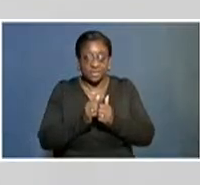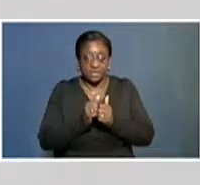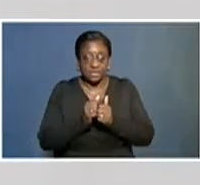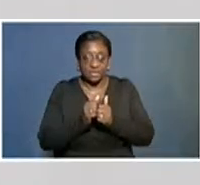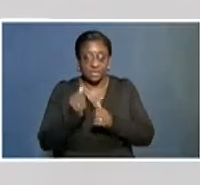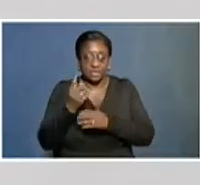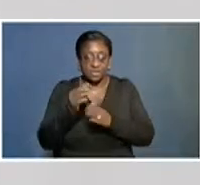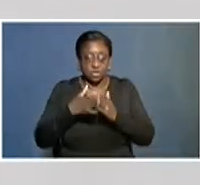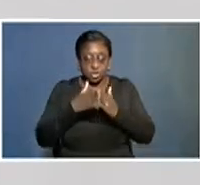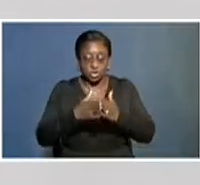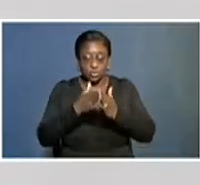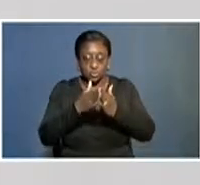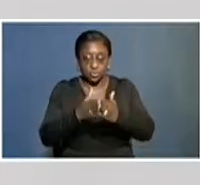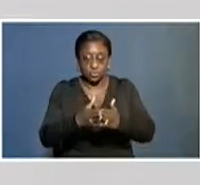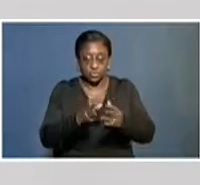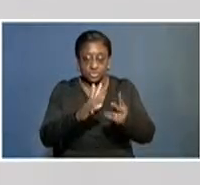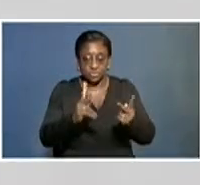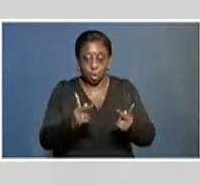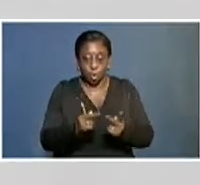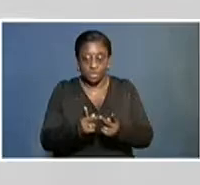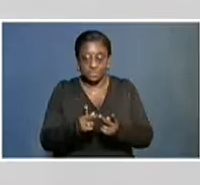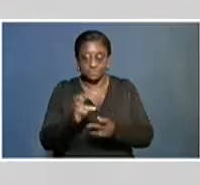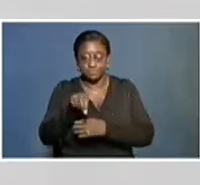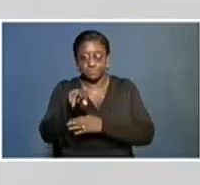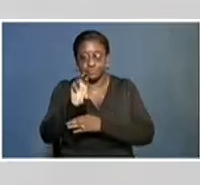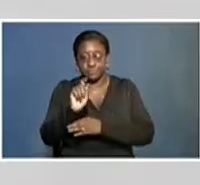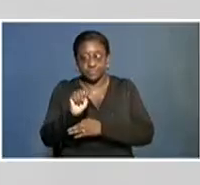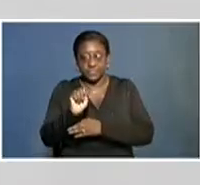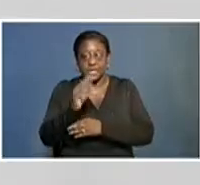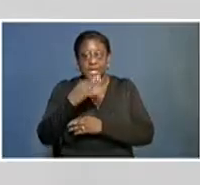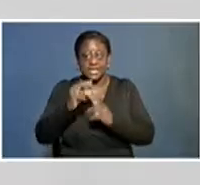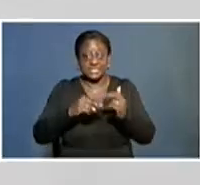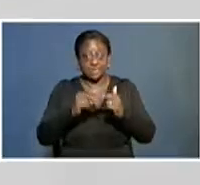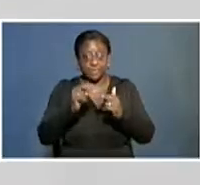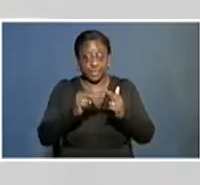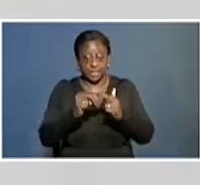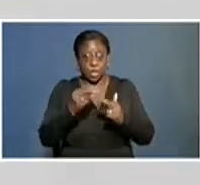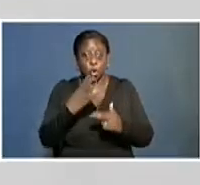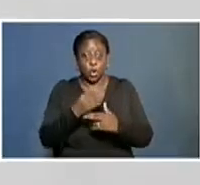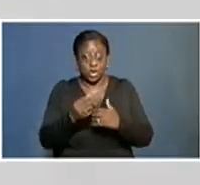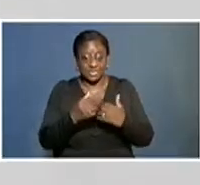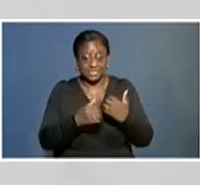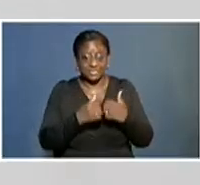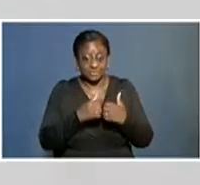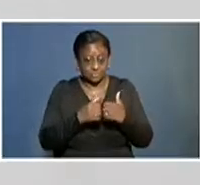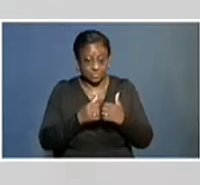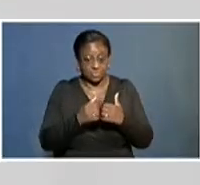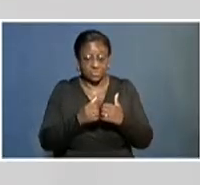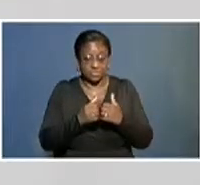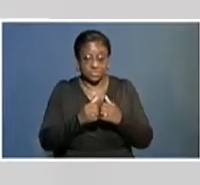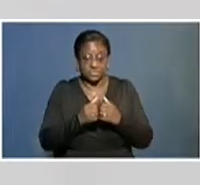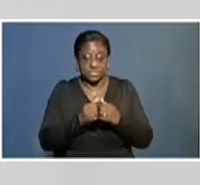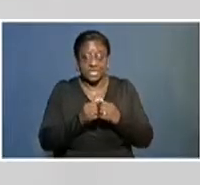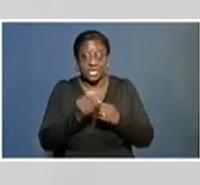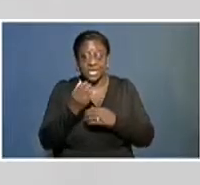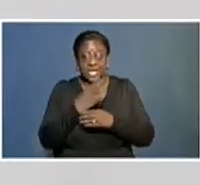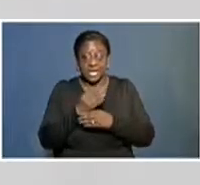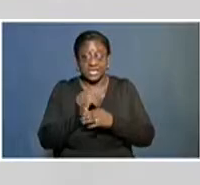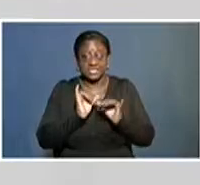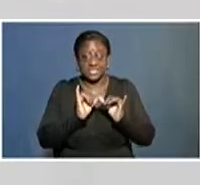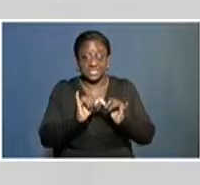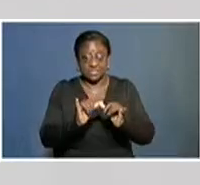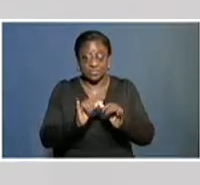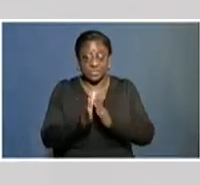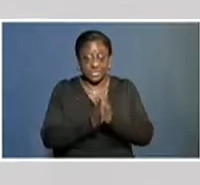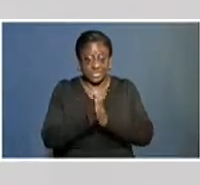a cruise port, to build on these issues of resilience, of